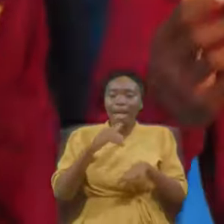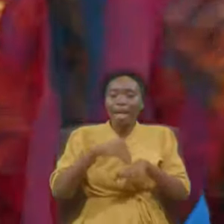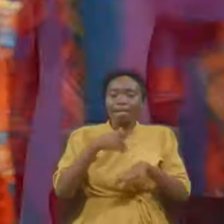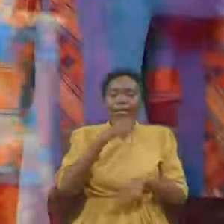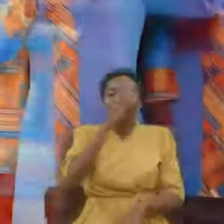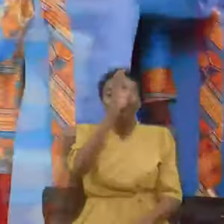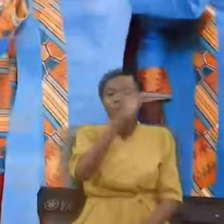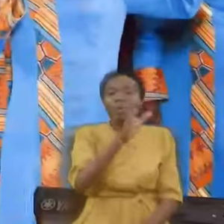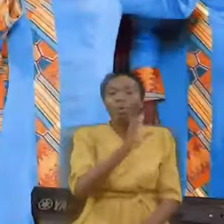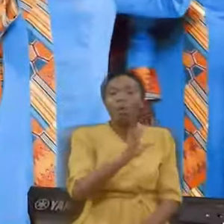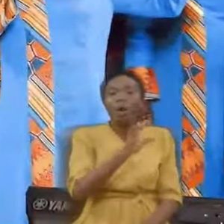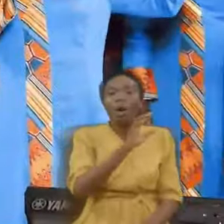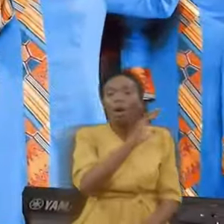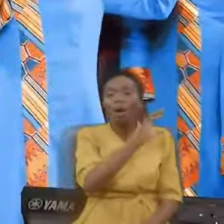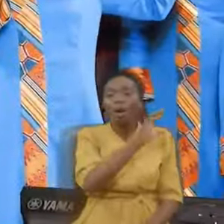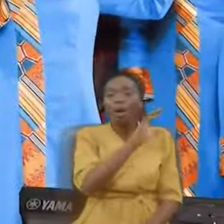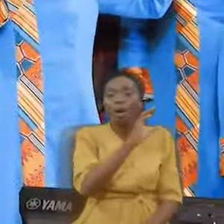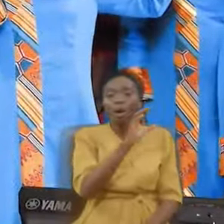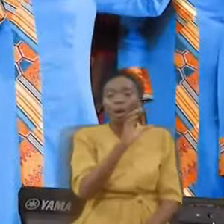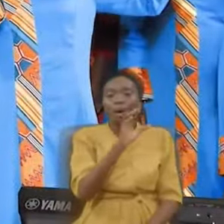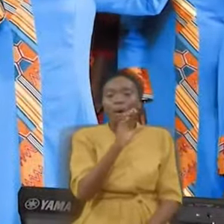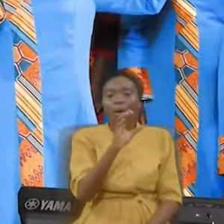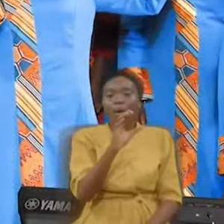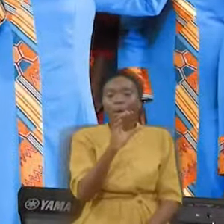payés à la croix.